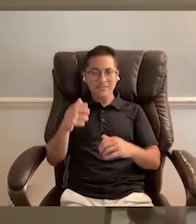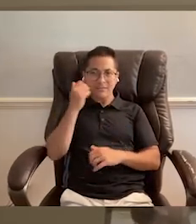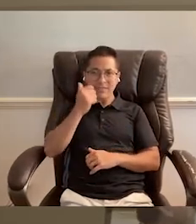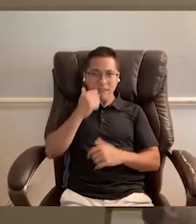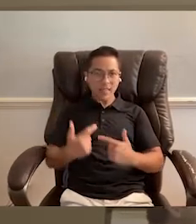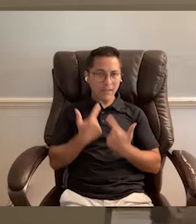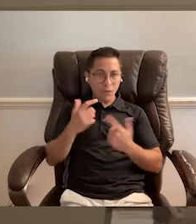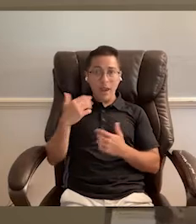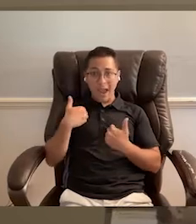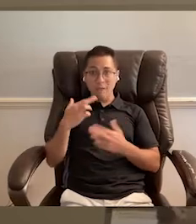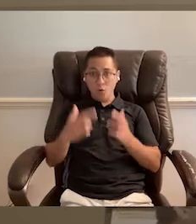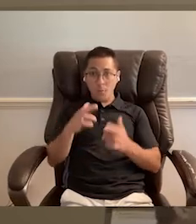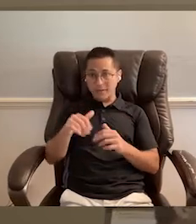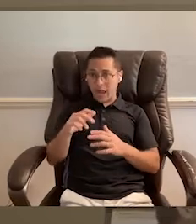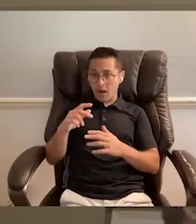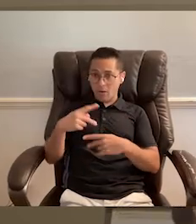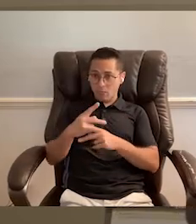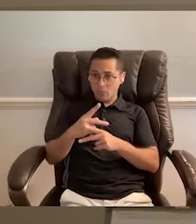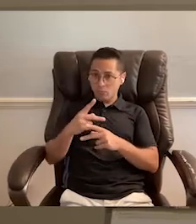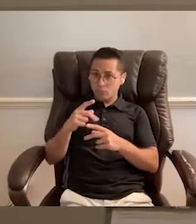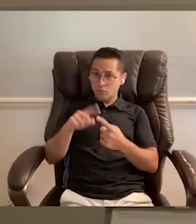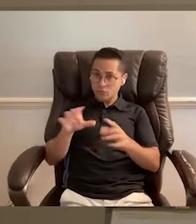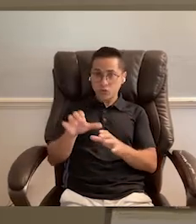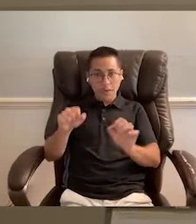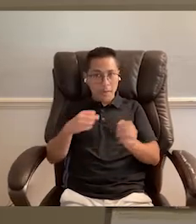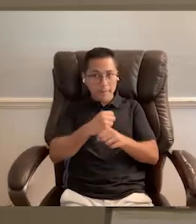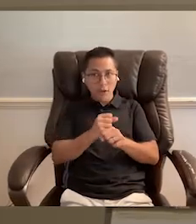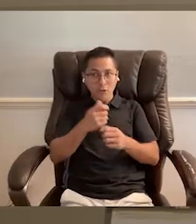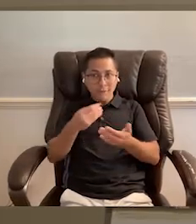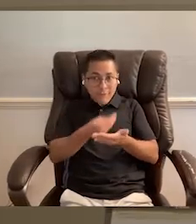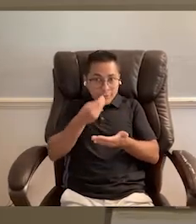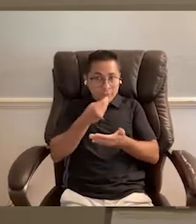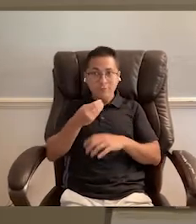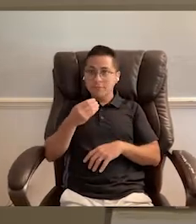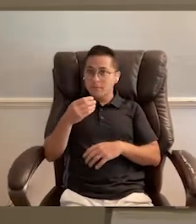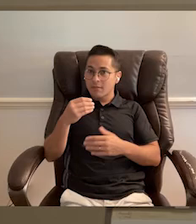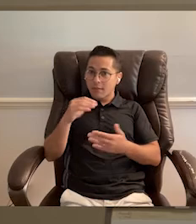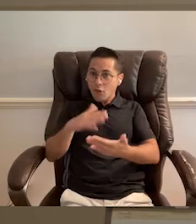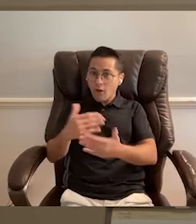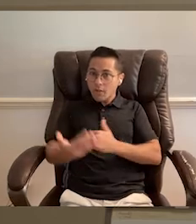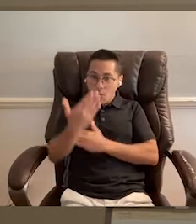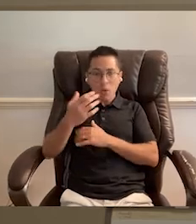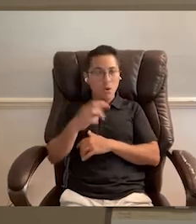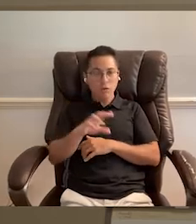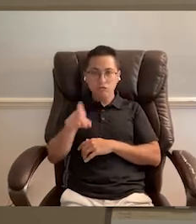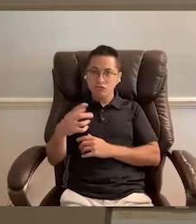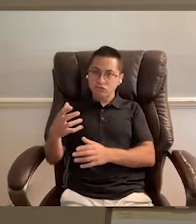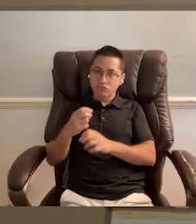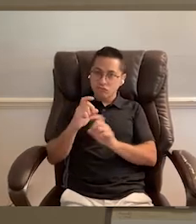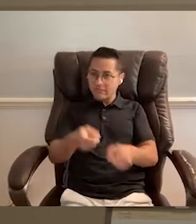a bit. It's virtual reality for vocational rehabilitation, where we have a platform here that has motion capture